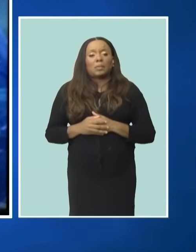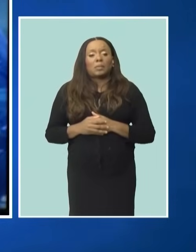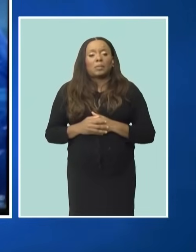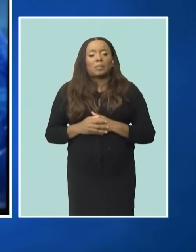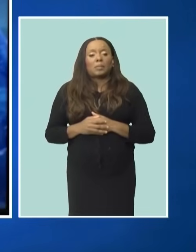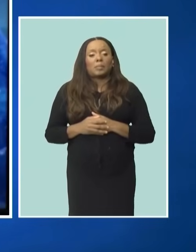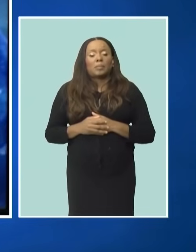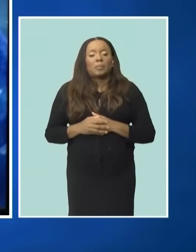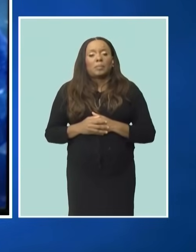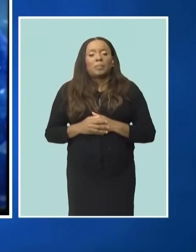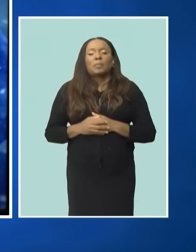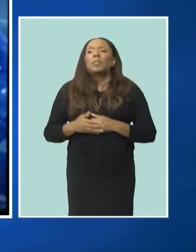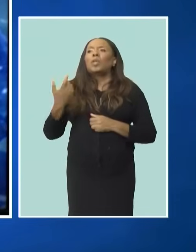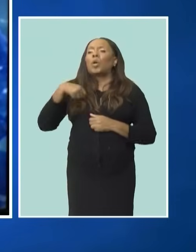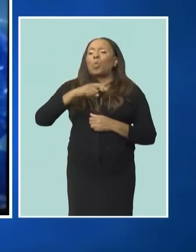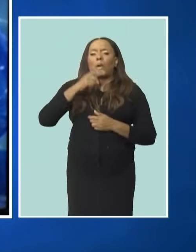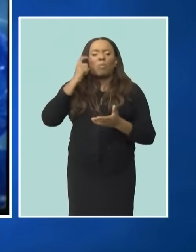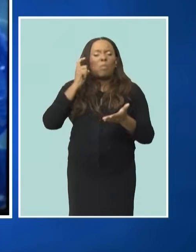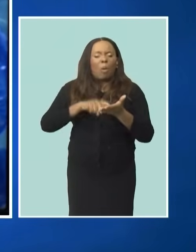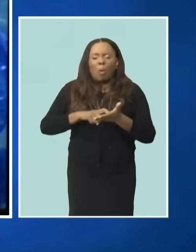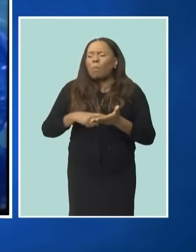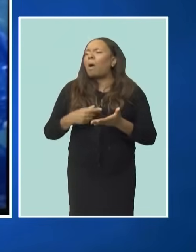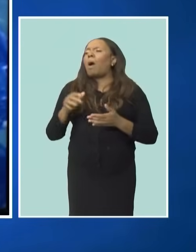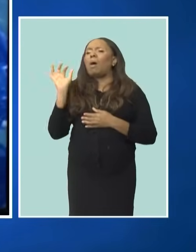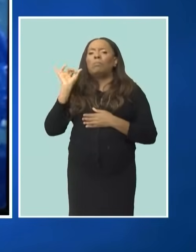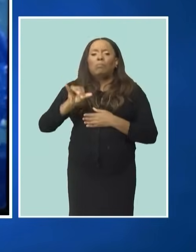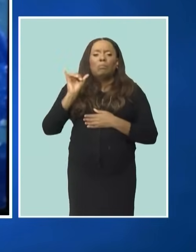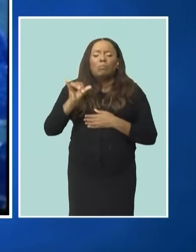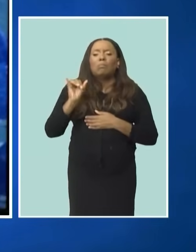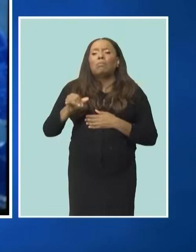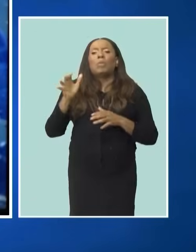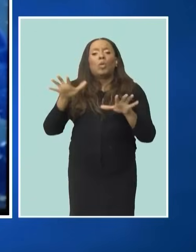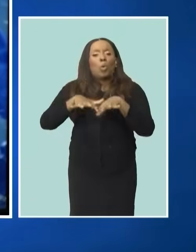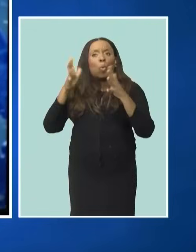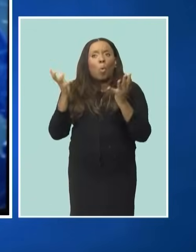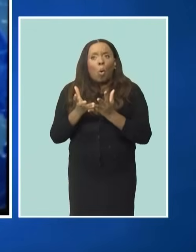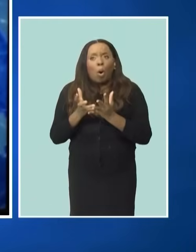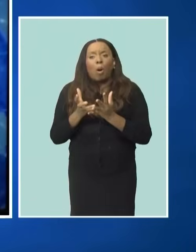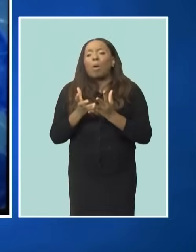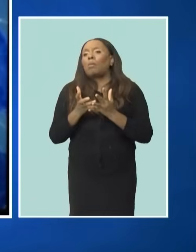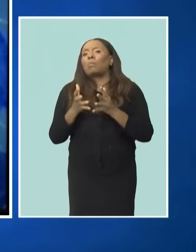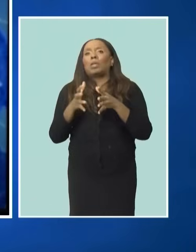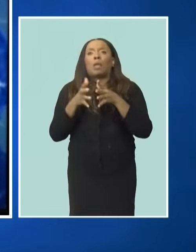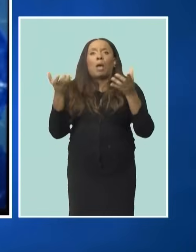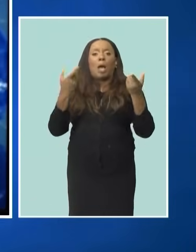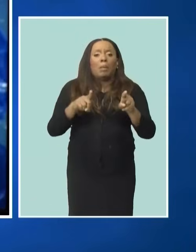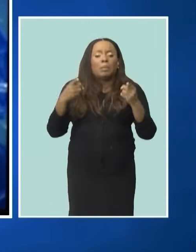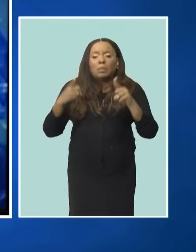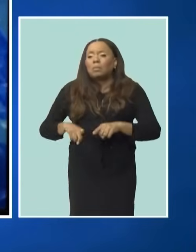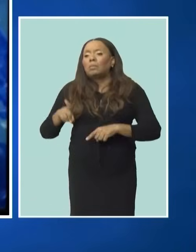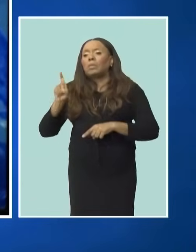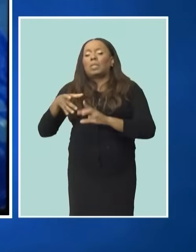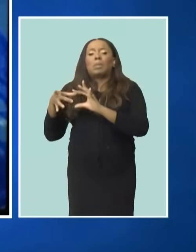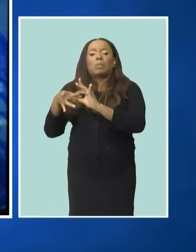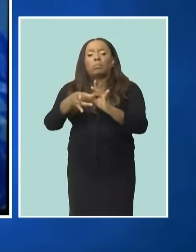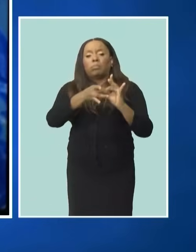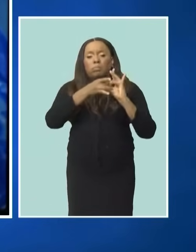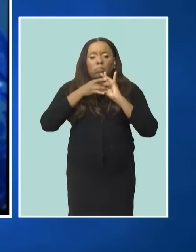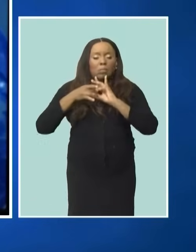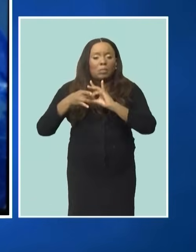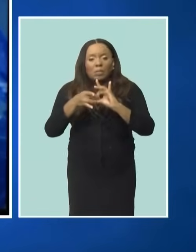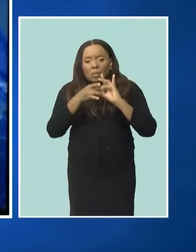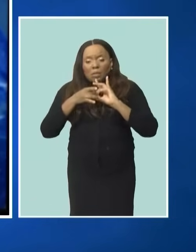So we recognize that in this very competitive world, I mean, we have to be united. We have to make maximum use